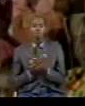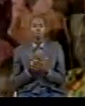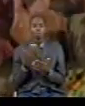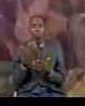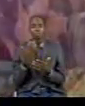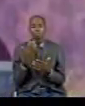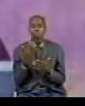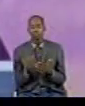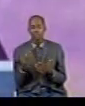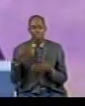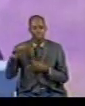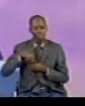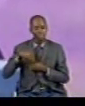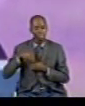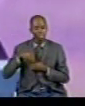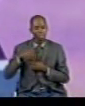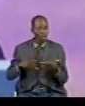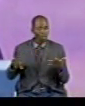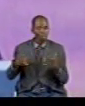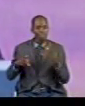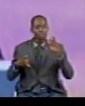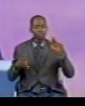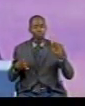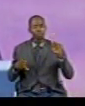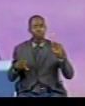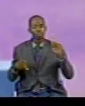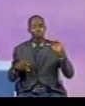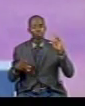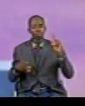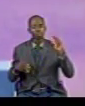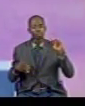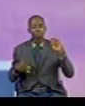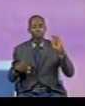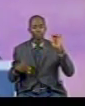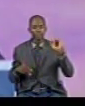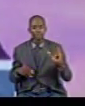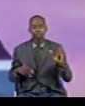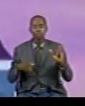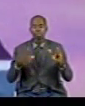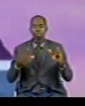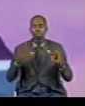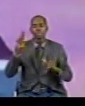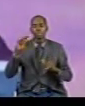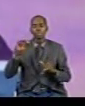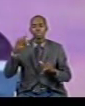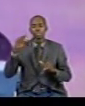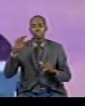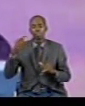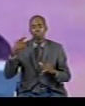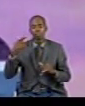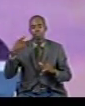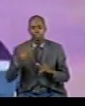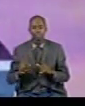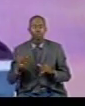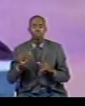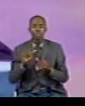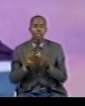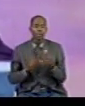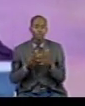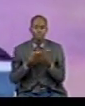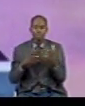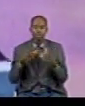the lungs, and the livers, every part, any kind of internal problem you have, be healed right now